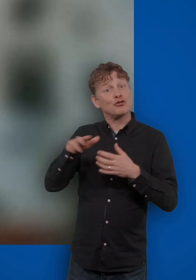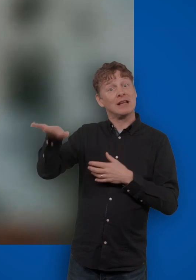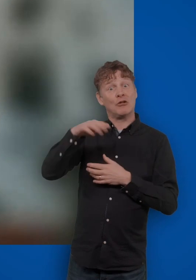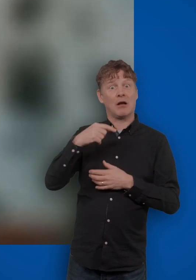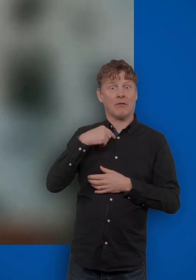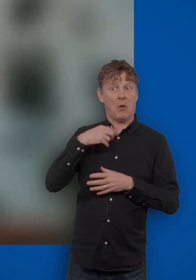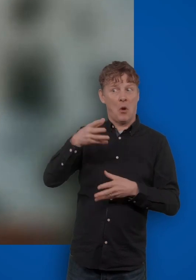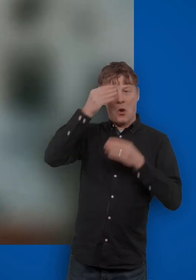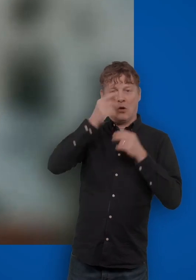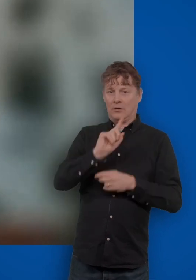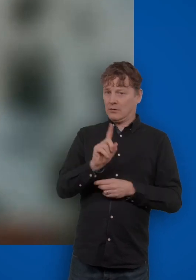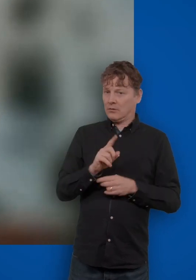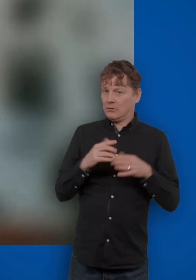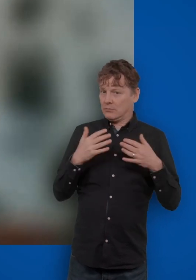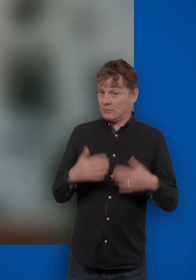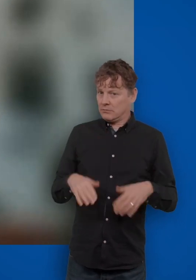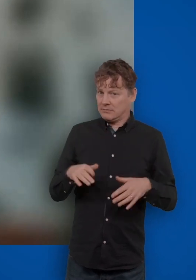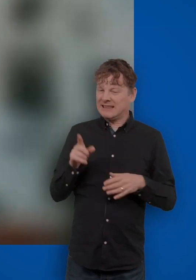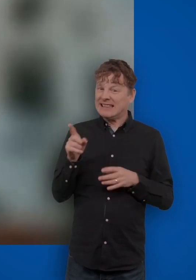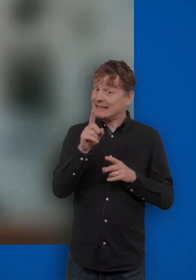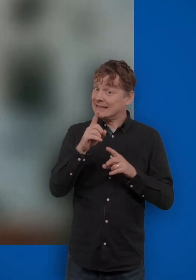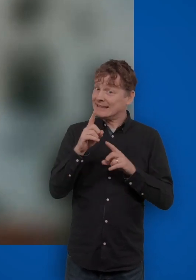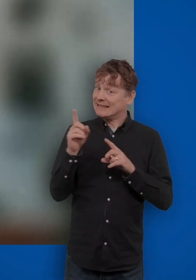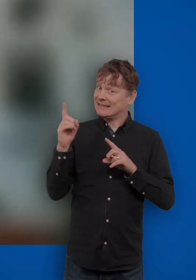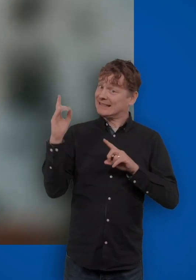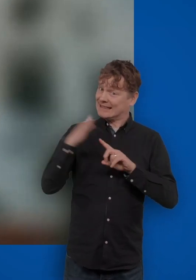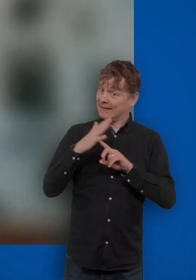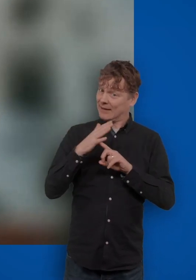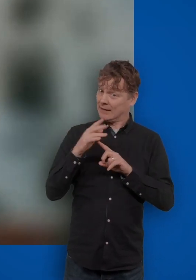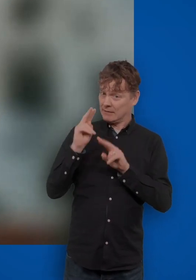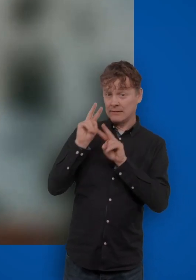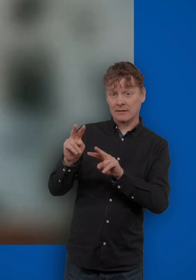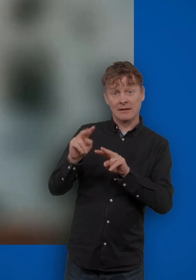engineering is its significance from a diversity and inclusion perspective.